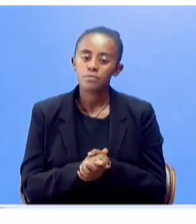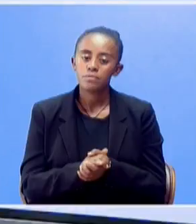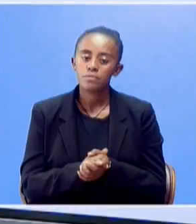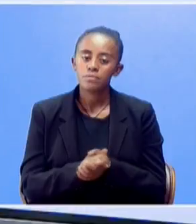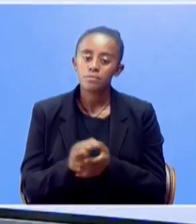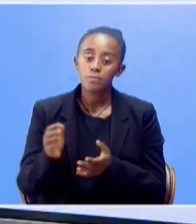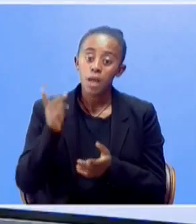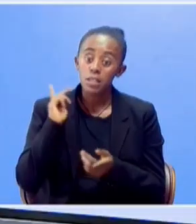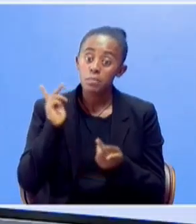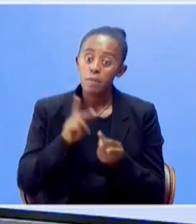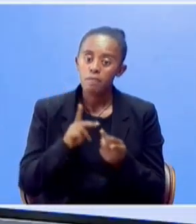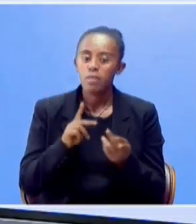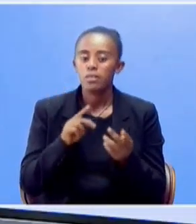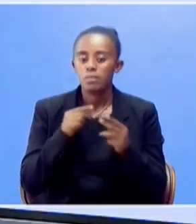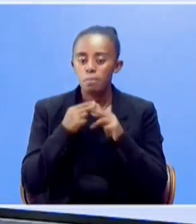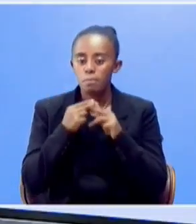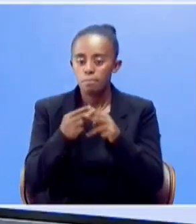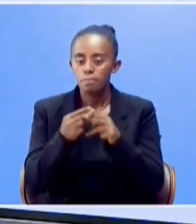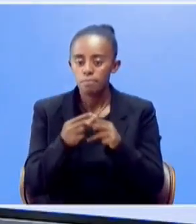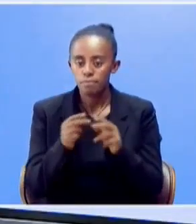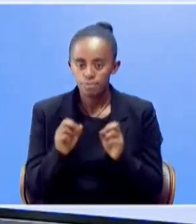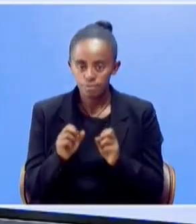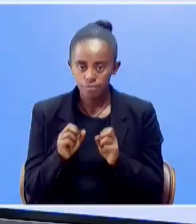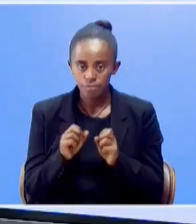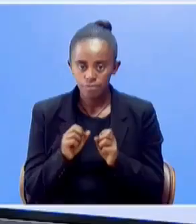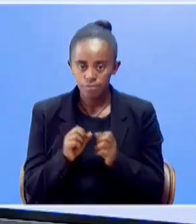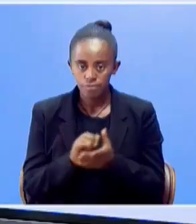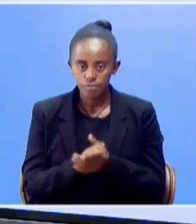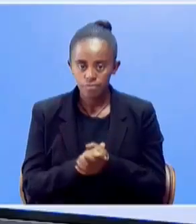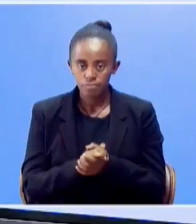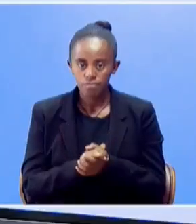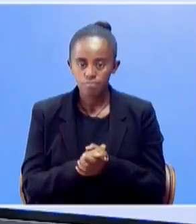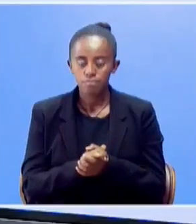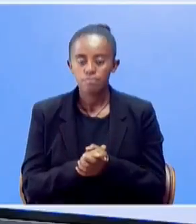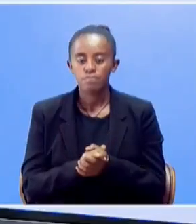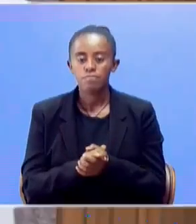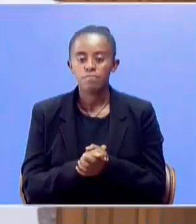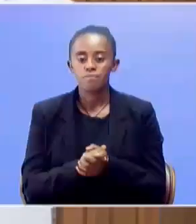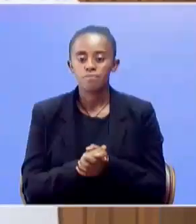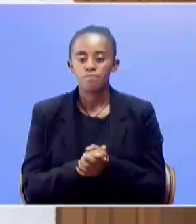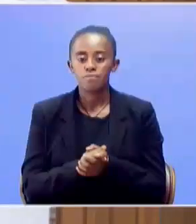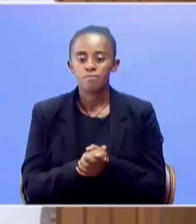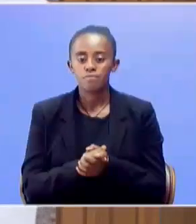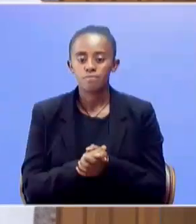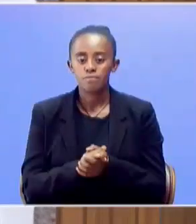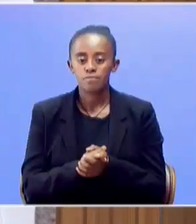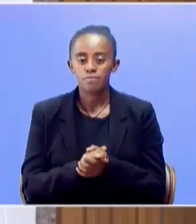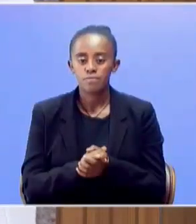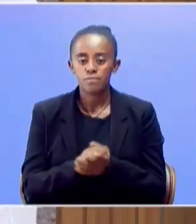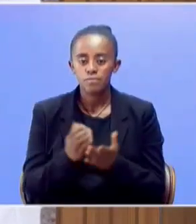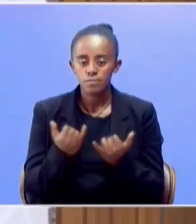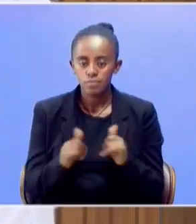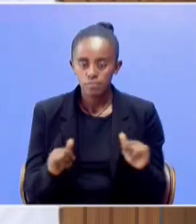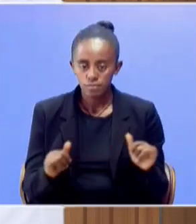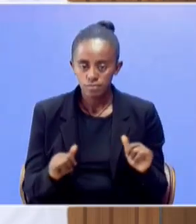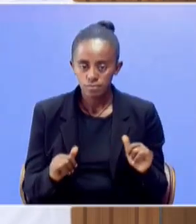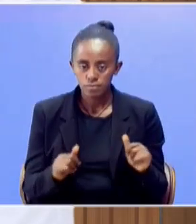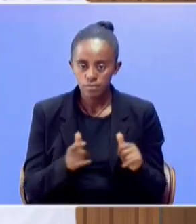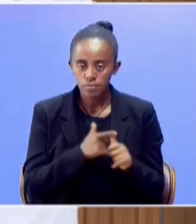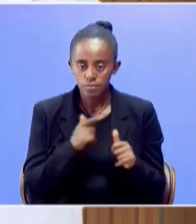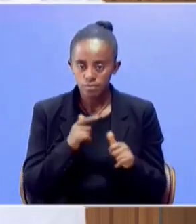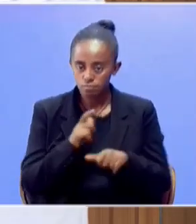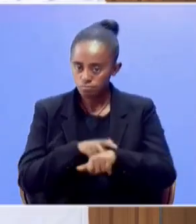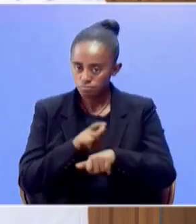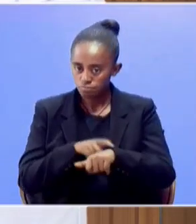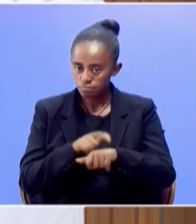past perfect. Okay? Now focus. We classified our timeline